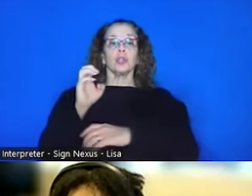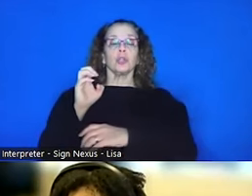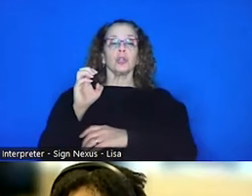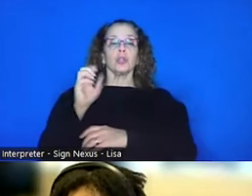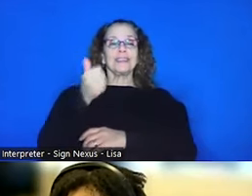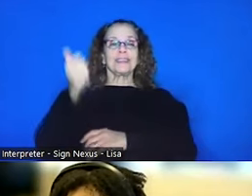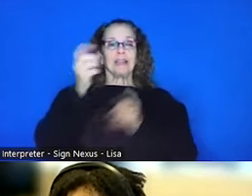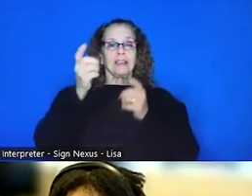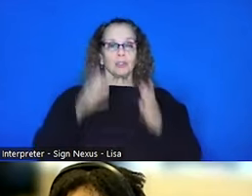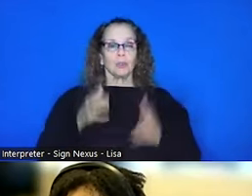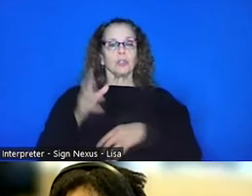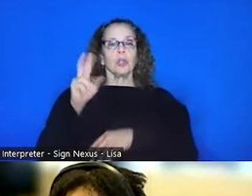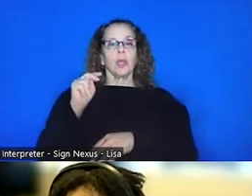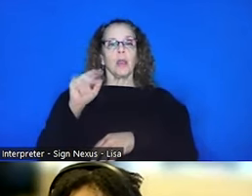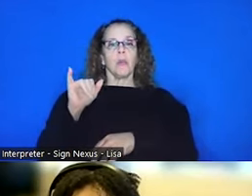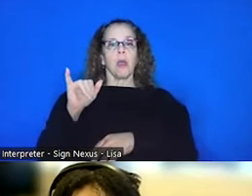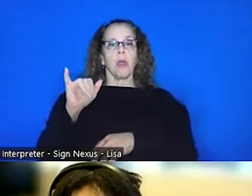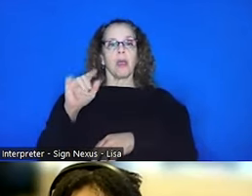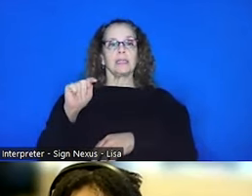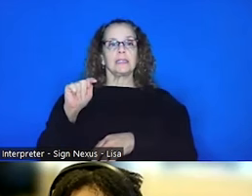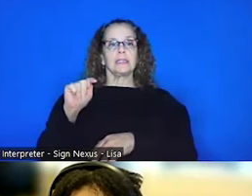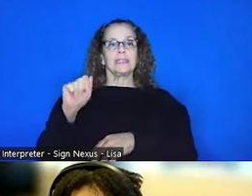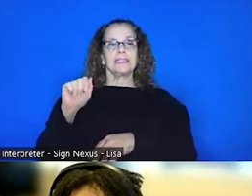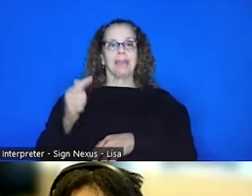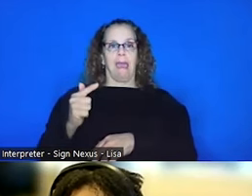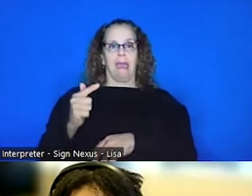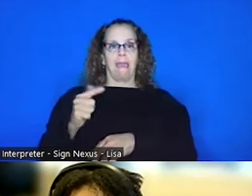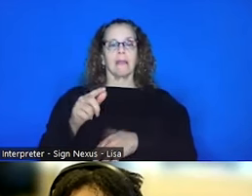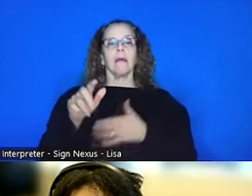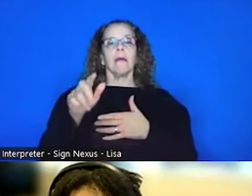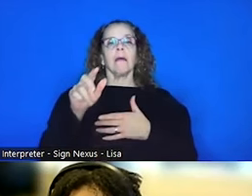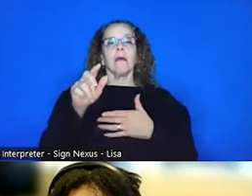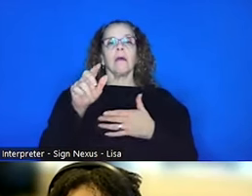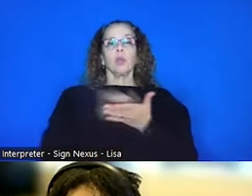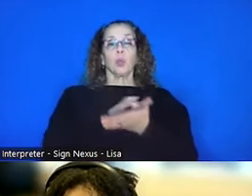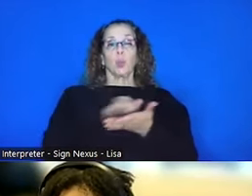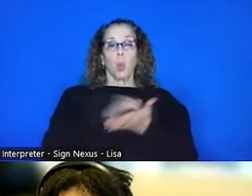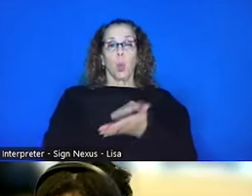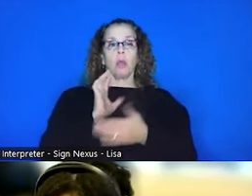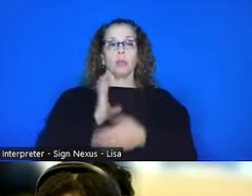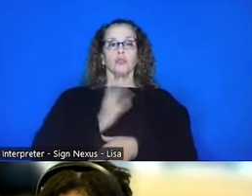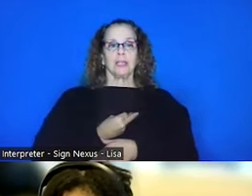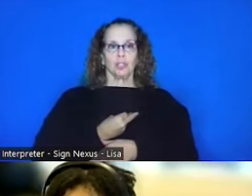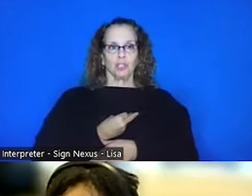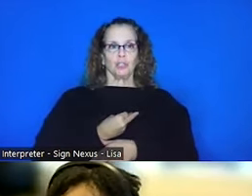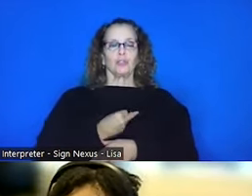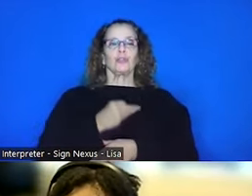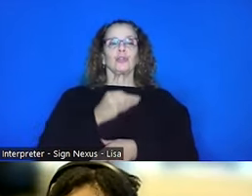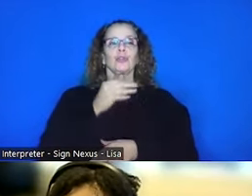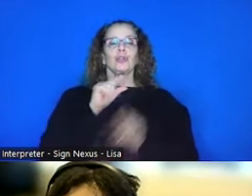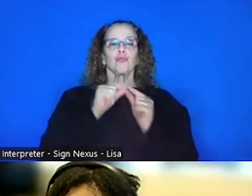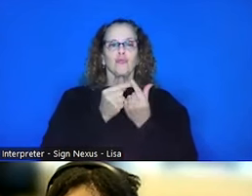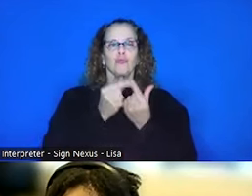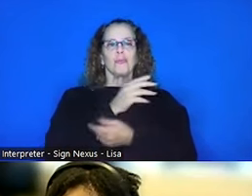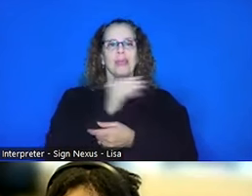CGE commissioner. NYTAG is a grassroots trans-led nonprofit organization intent on creating new opportunities for the